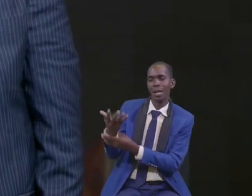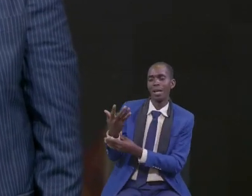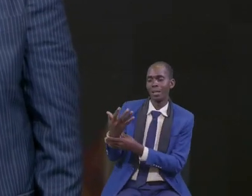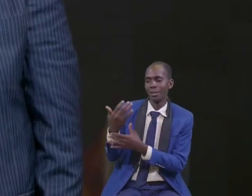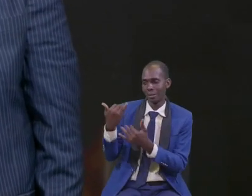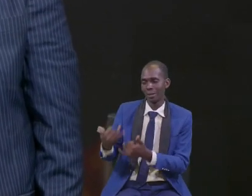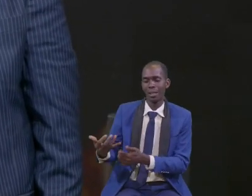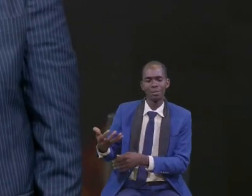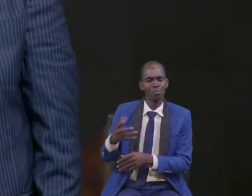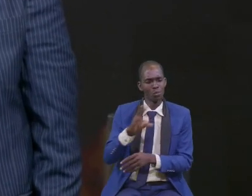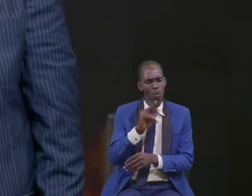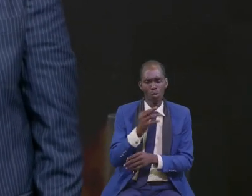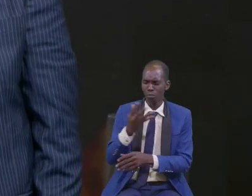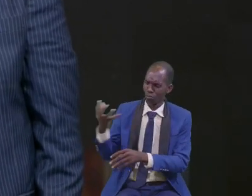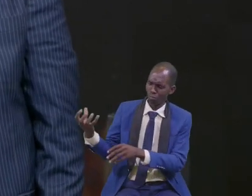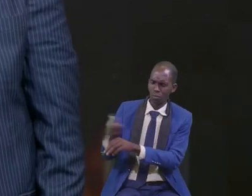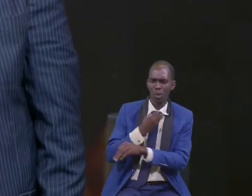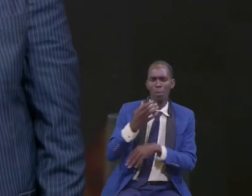Take it back.